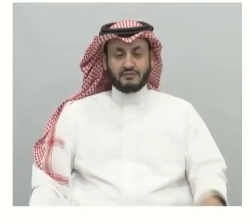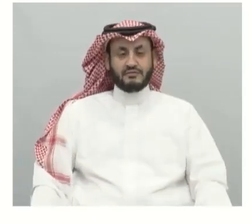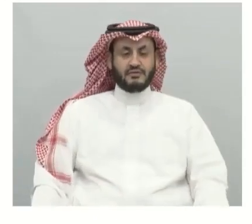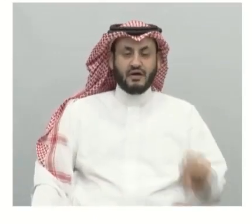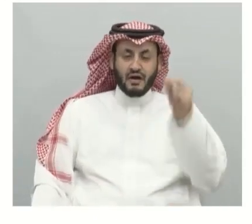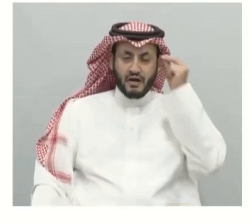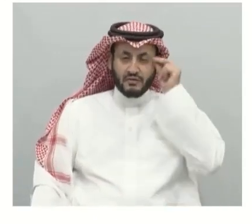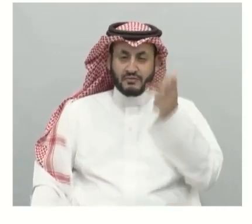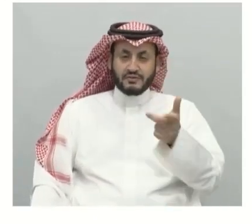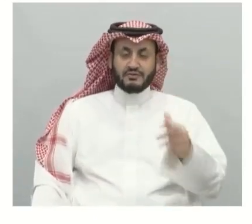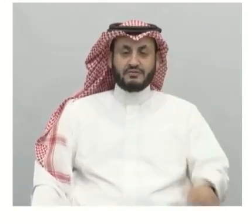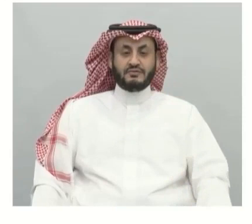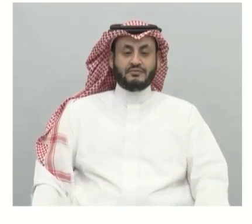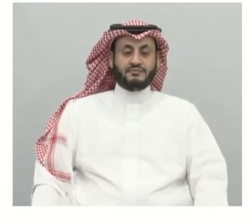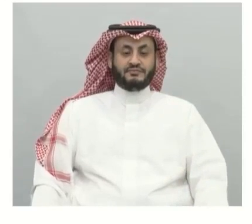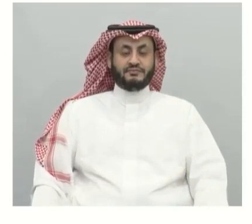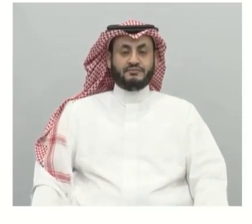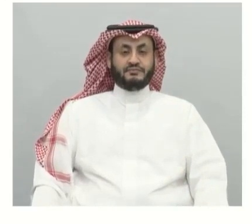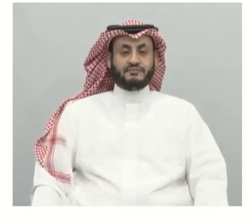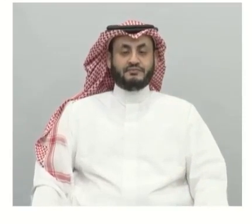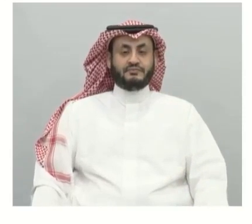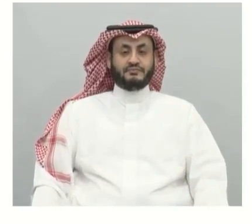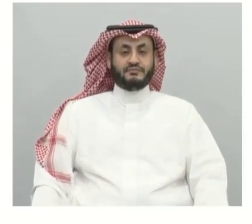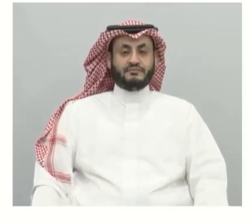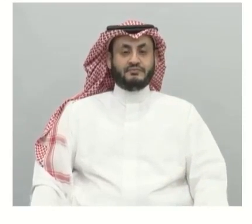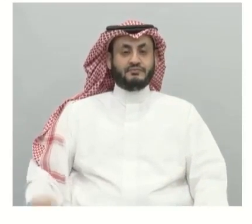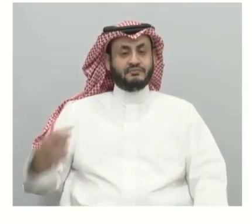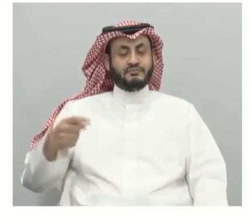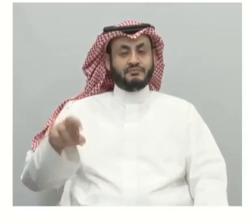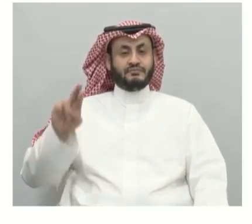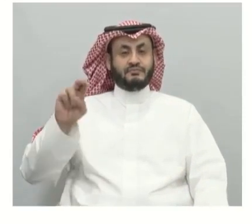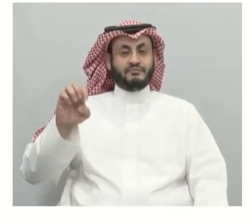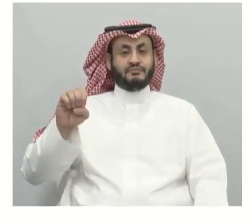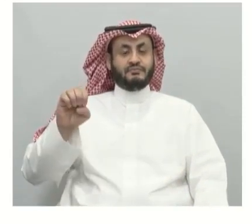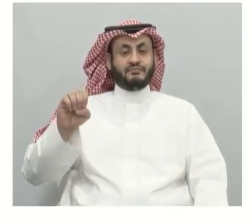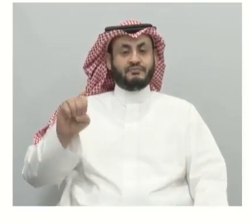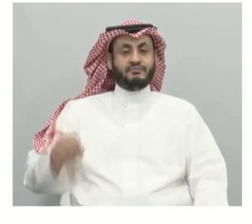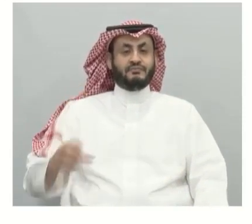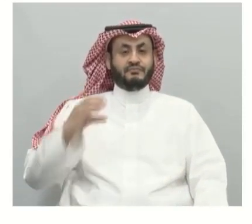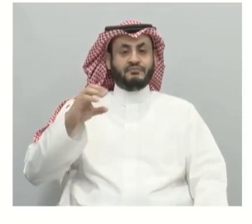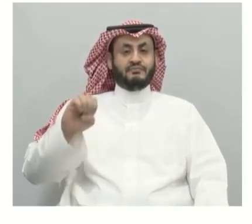Athens, it's in Greece. Good job, okay?